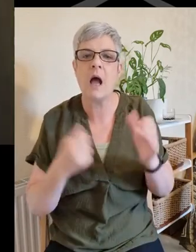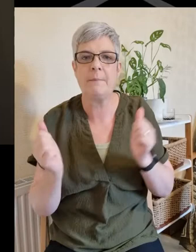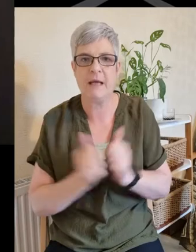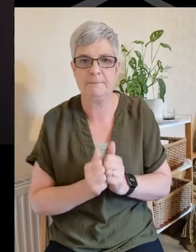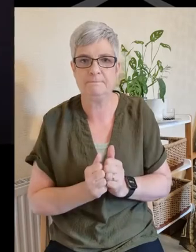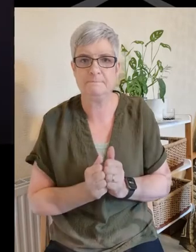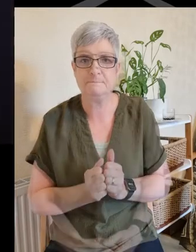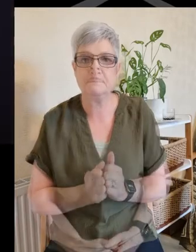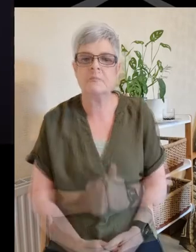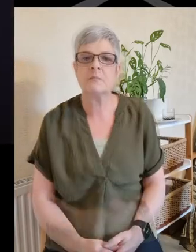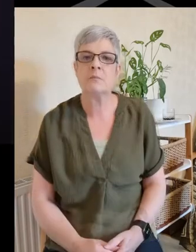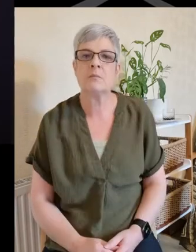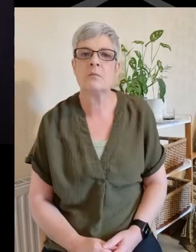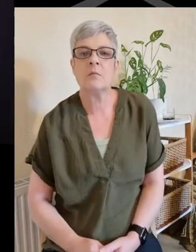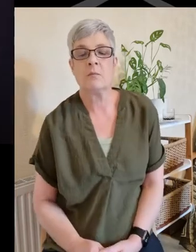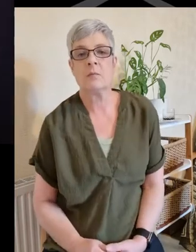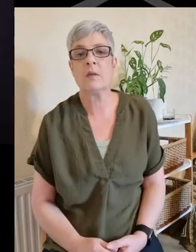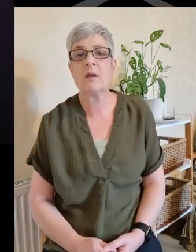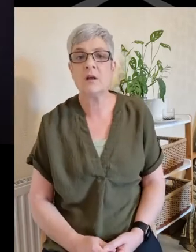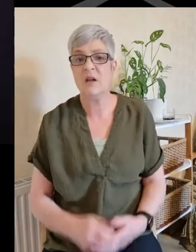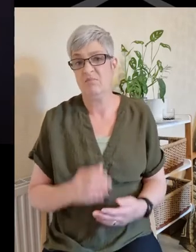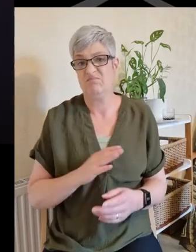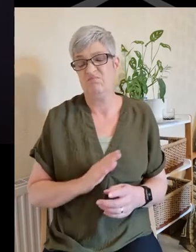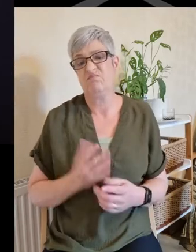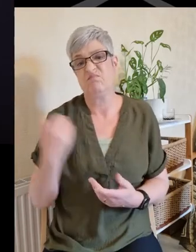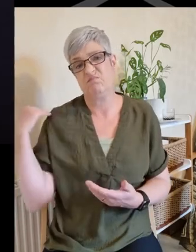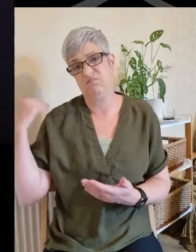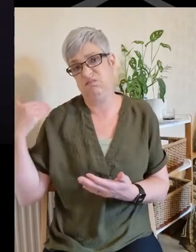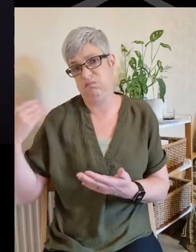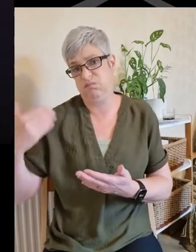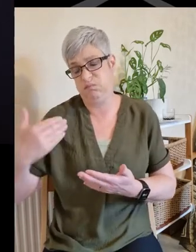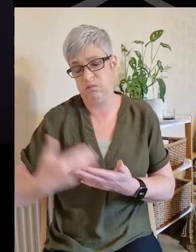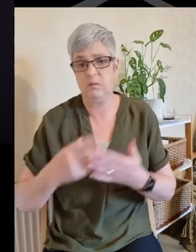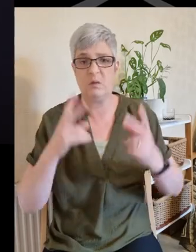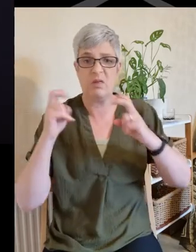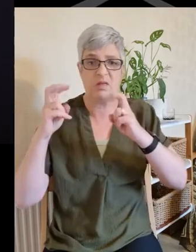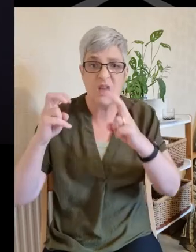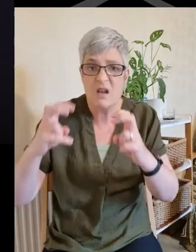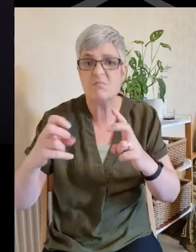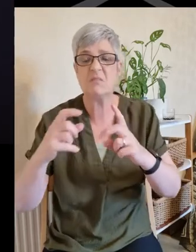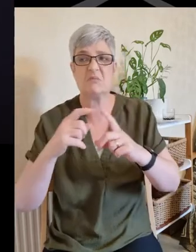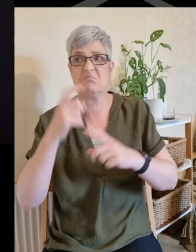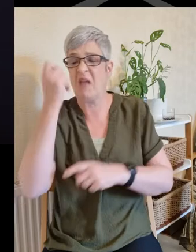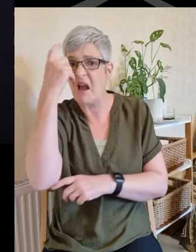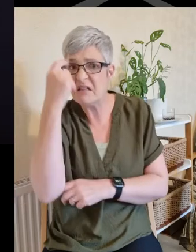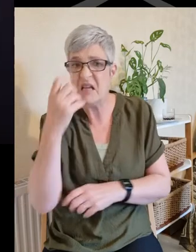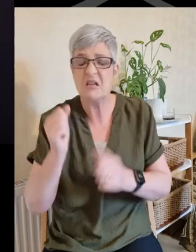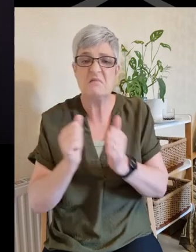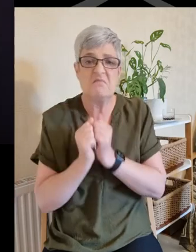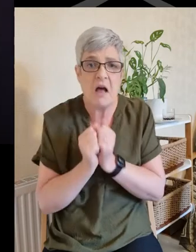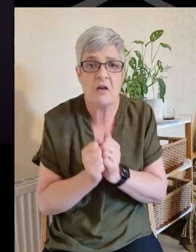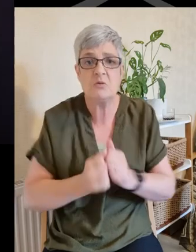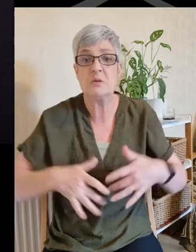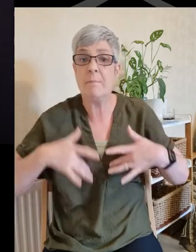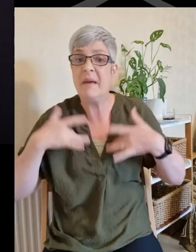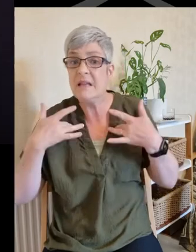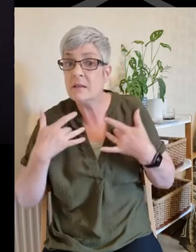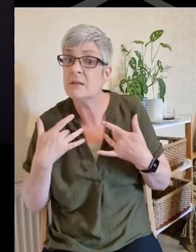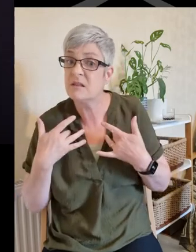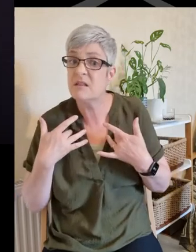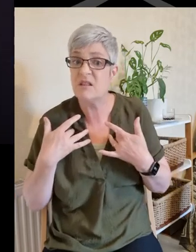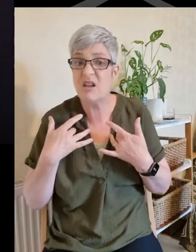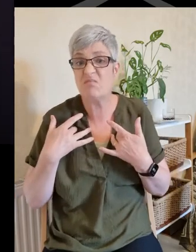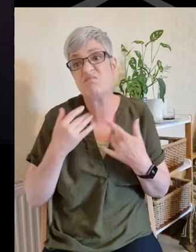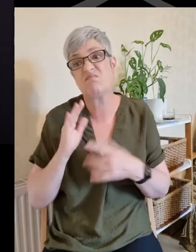Amen. Well, over time, different themes, ideas, emphases, values, opinions, they come and go.